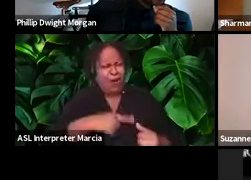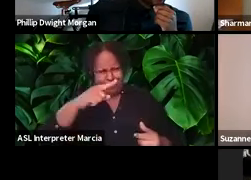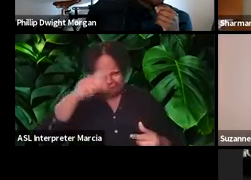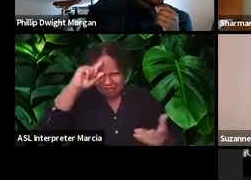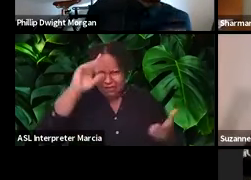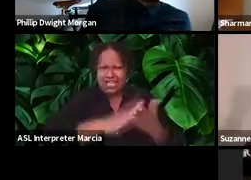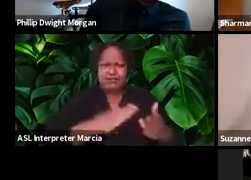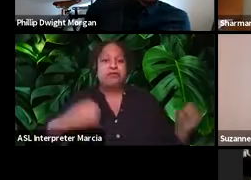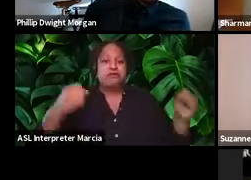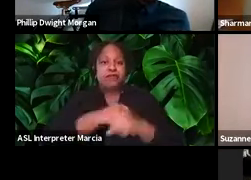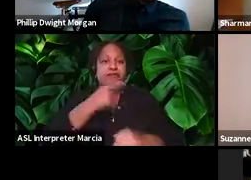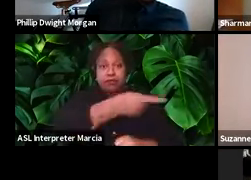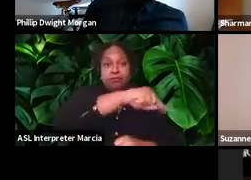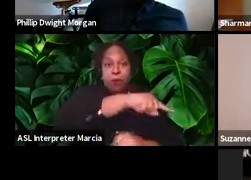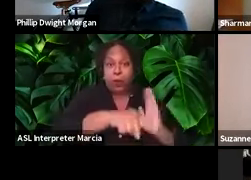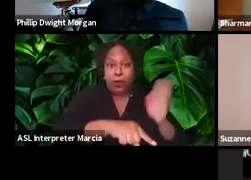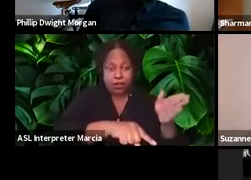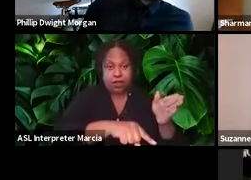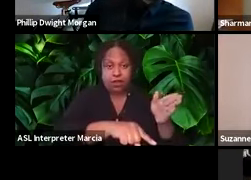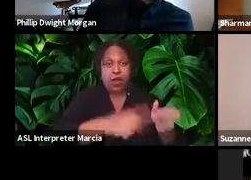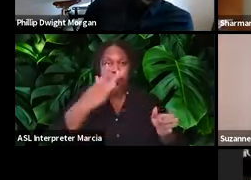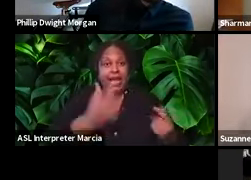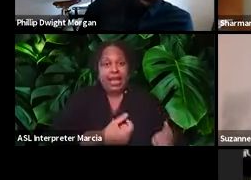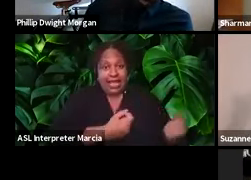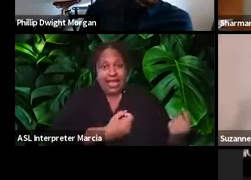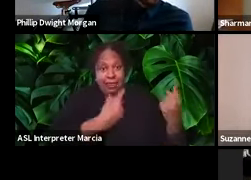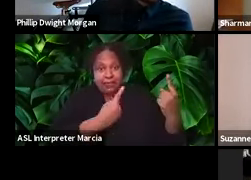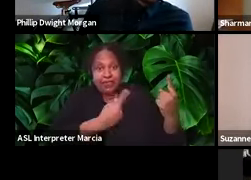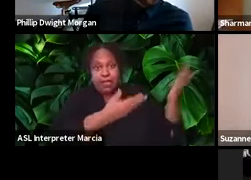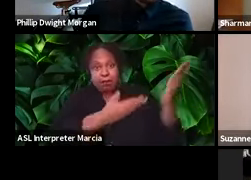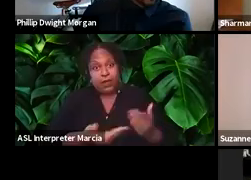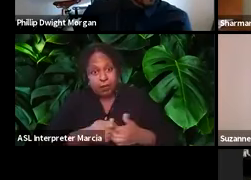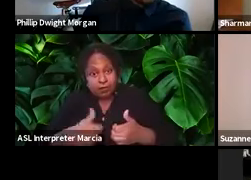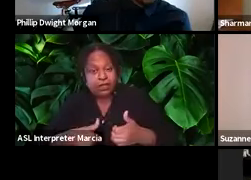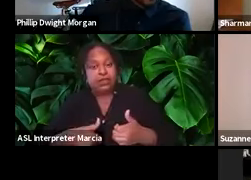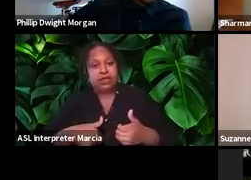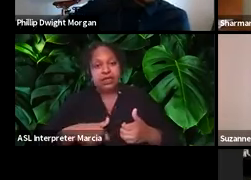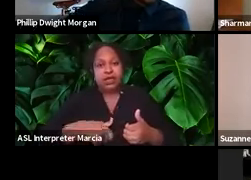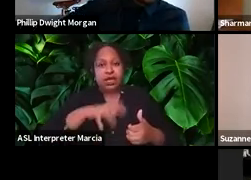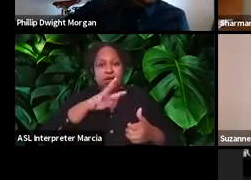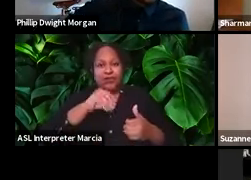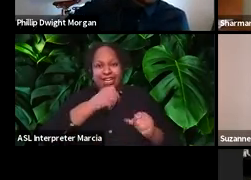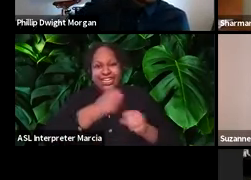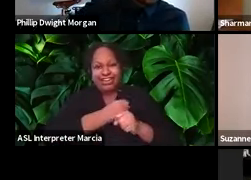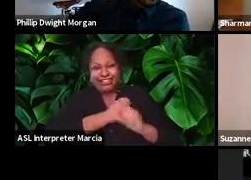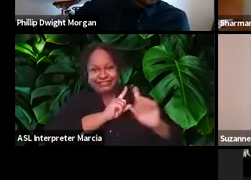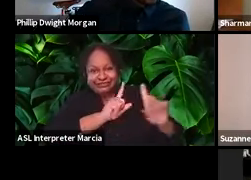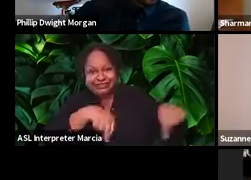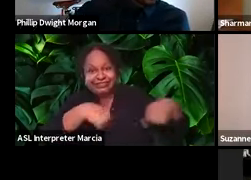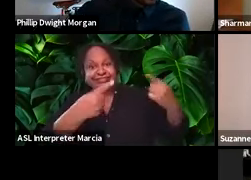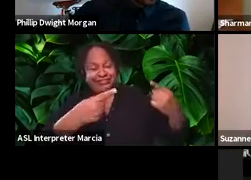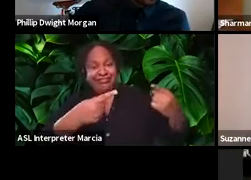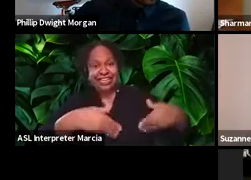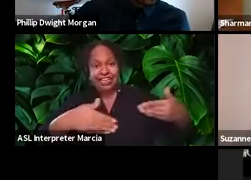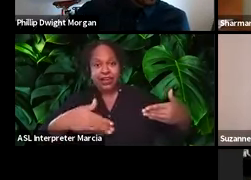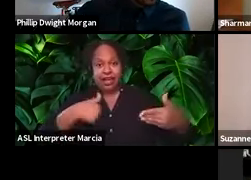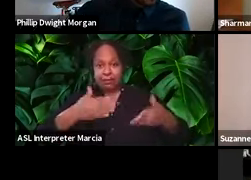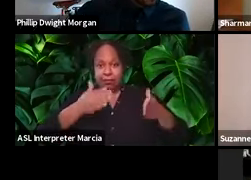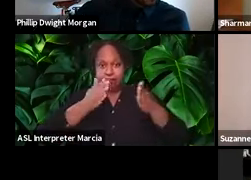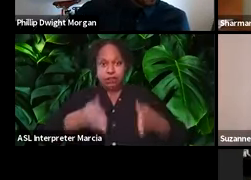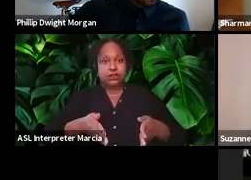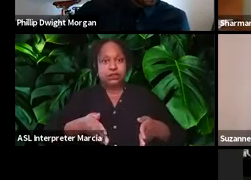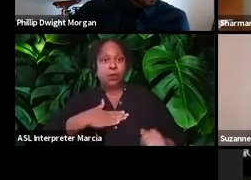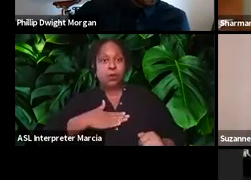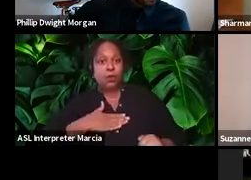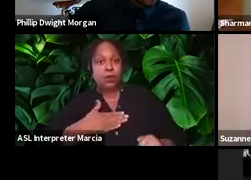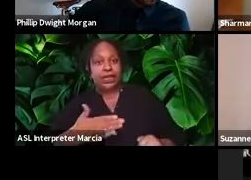for y'all, because that empathy that I bring with me in these 40 something years that I've been here has created a person that is willing